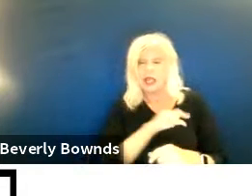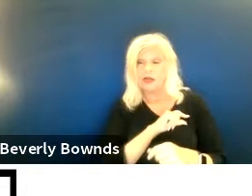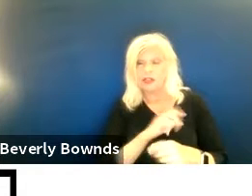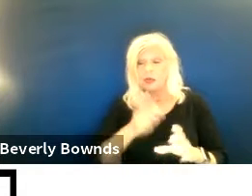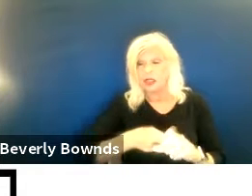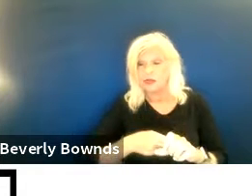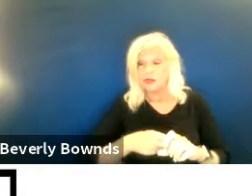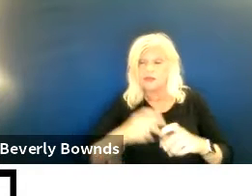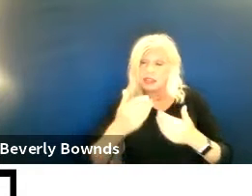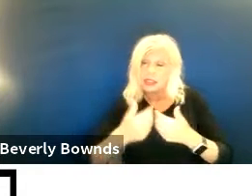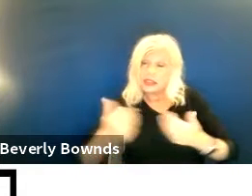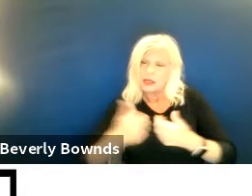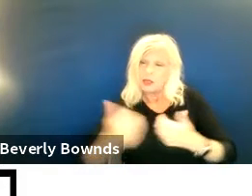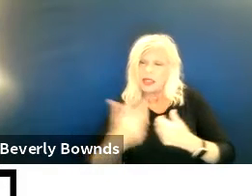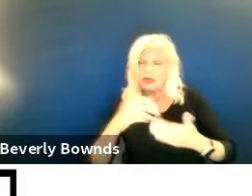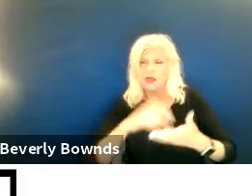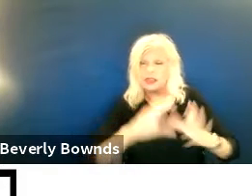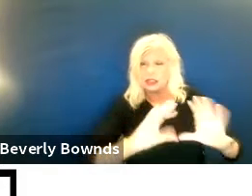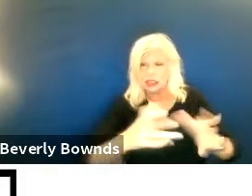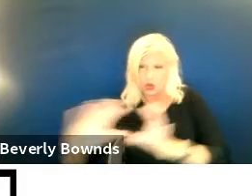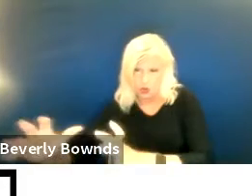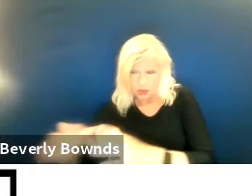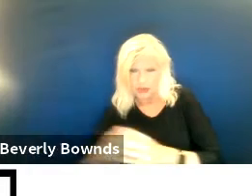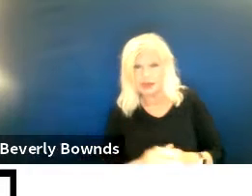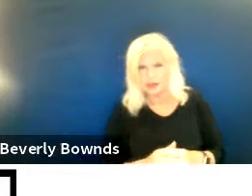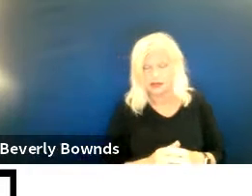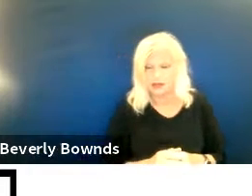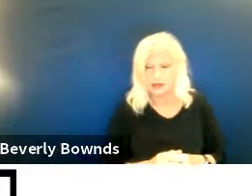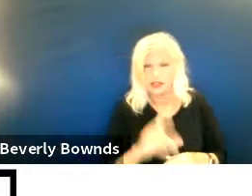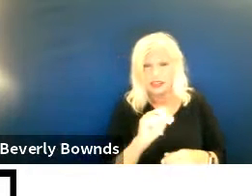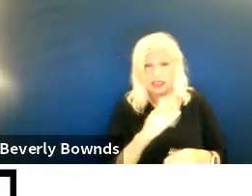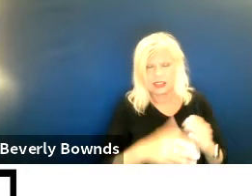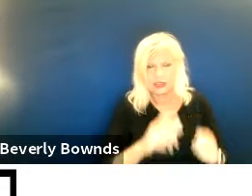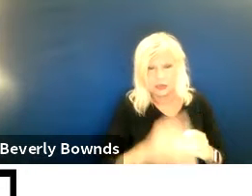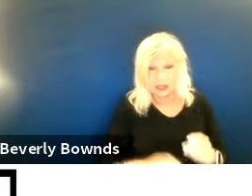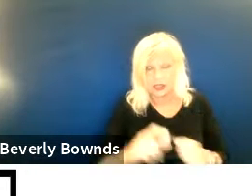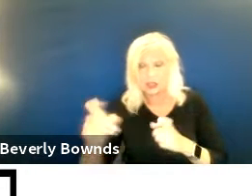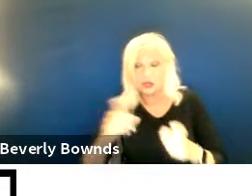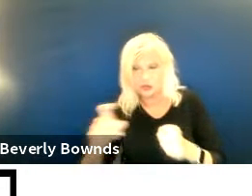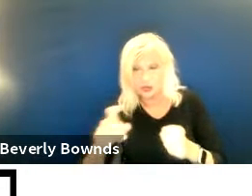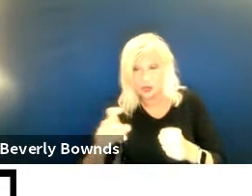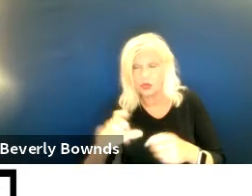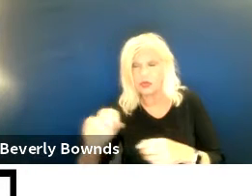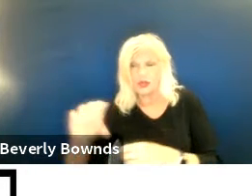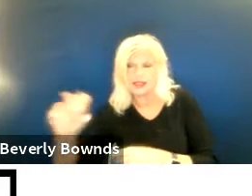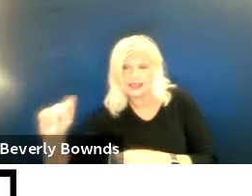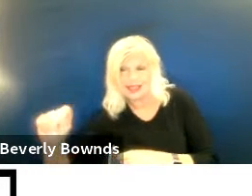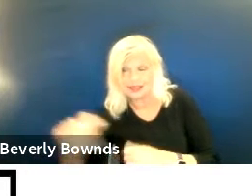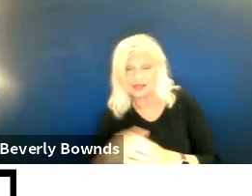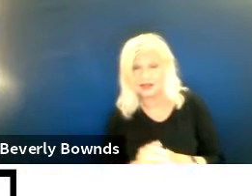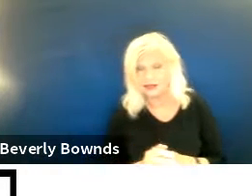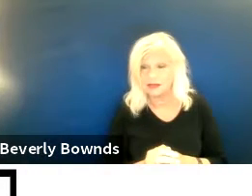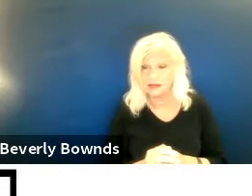into one of the 3 study arms: end-to-end, attention control AC, or SET, standard exercise